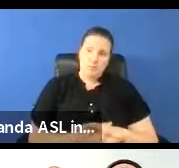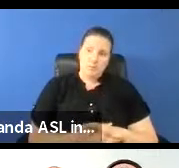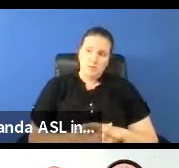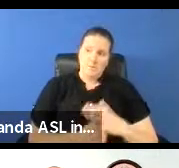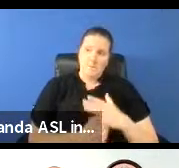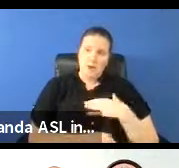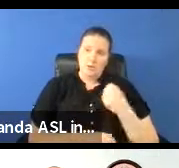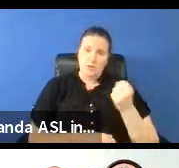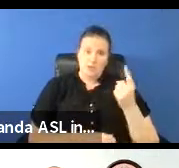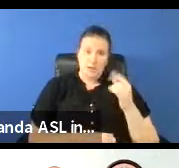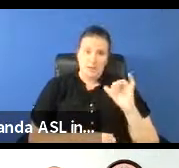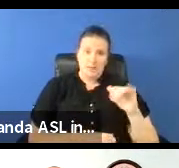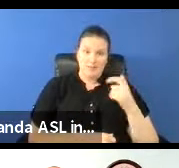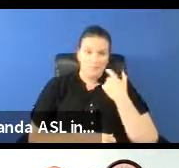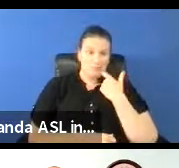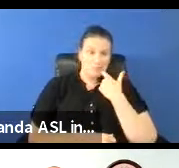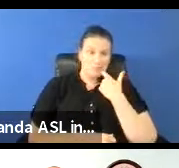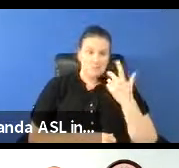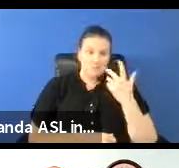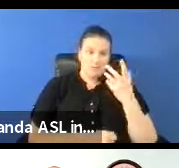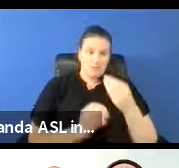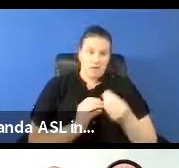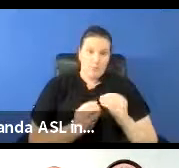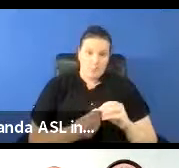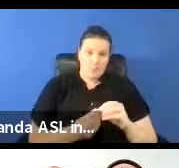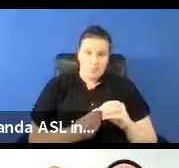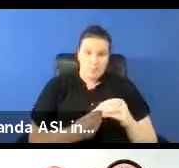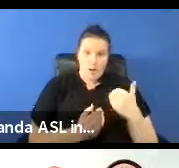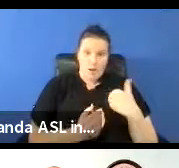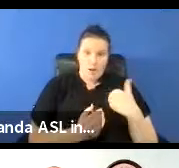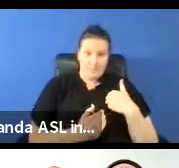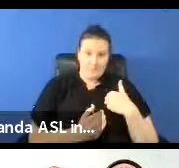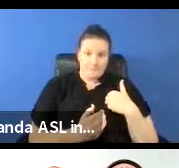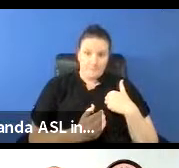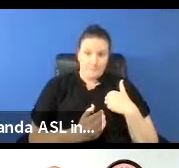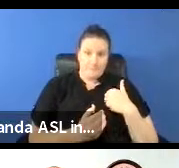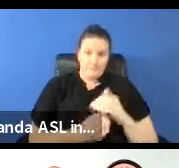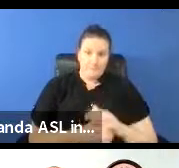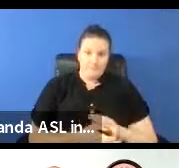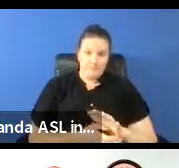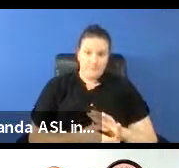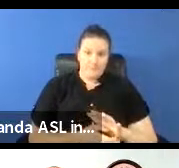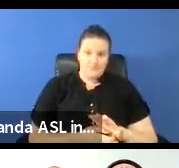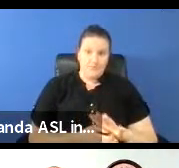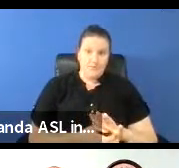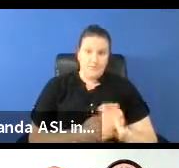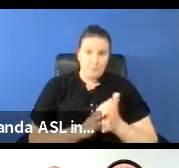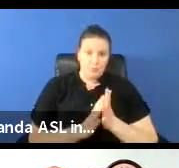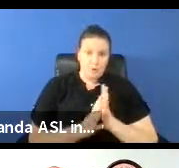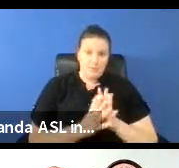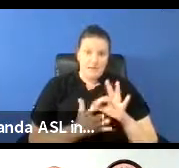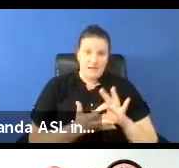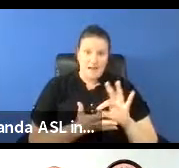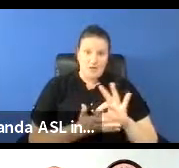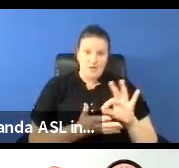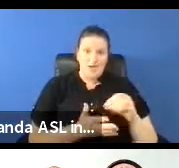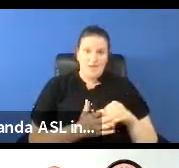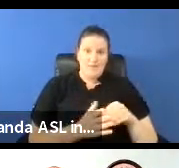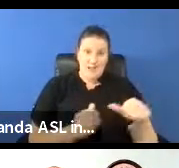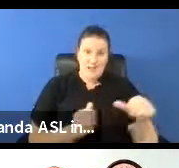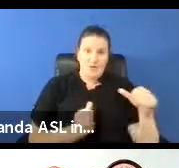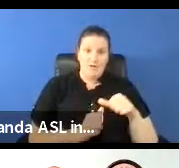That is the latest updated numbers that we have from our traffic counters in the